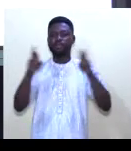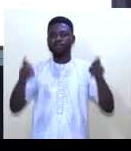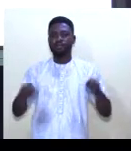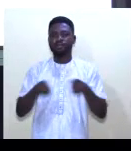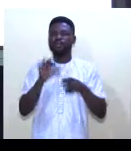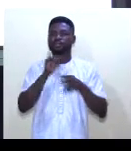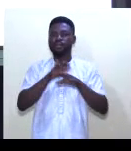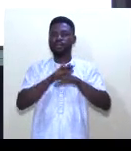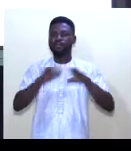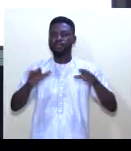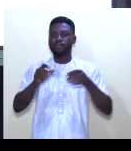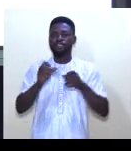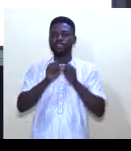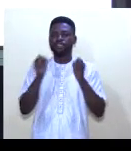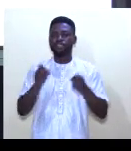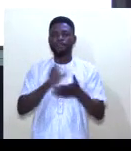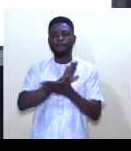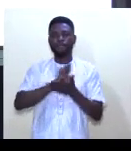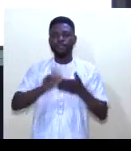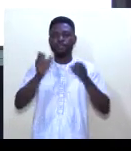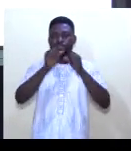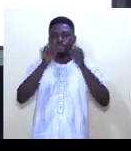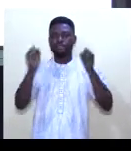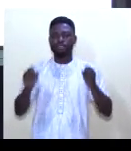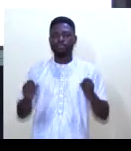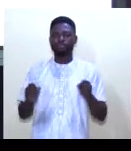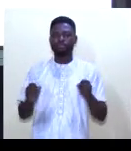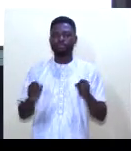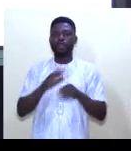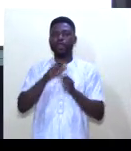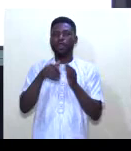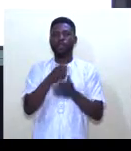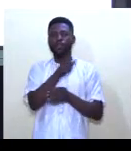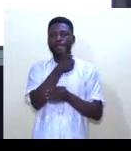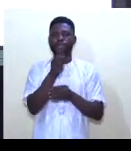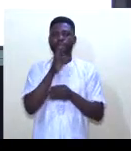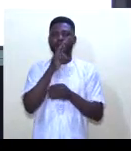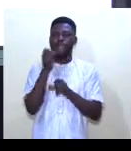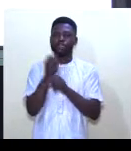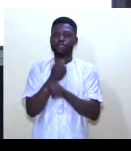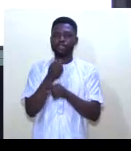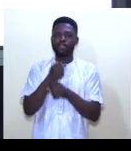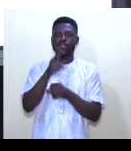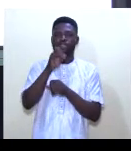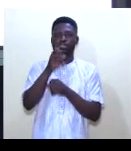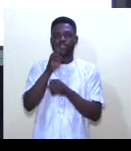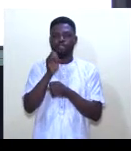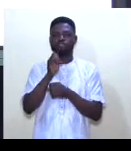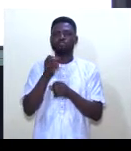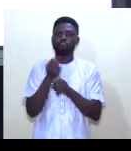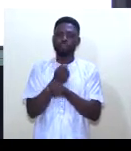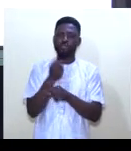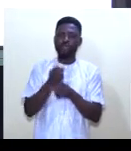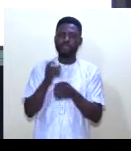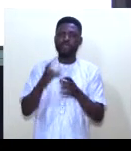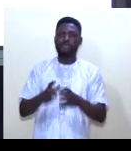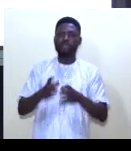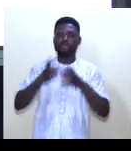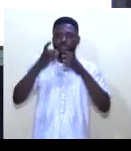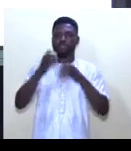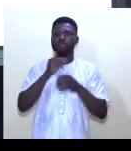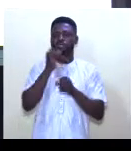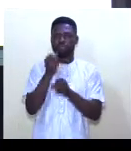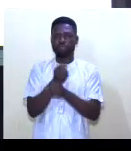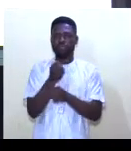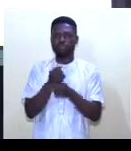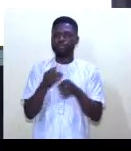Because a rectangle is a flat shape, it's a plane shape. But all these are solid shapes. Cubes, solid; cuboid, solid;